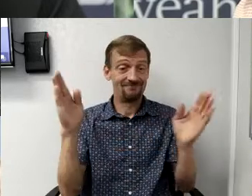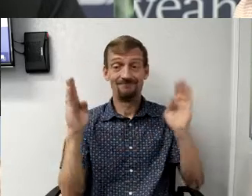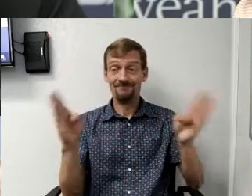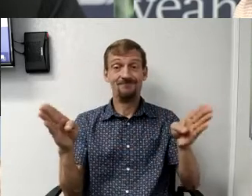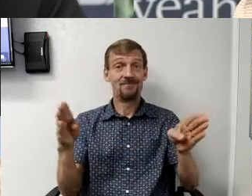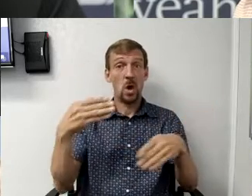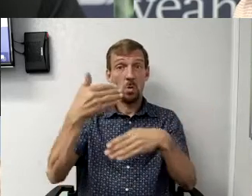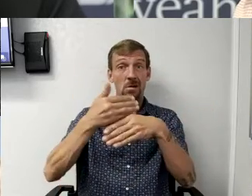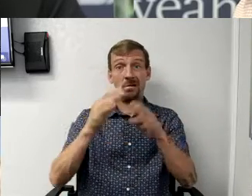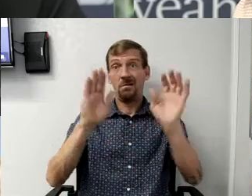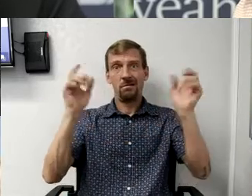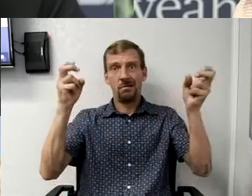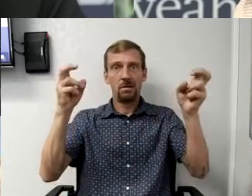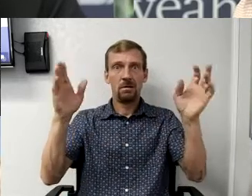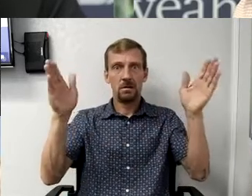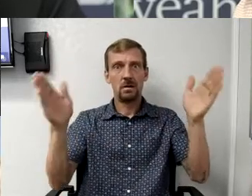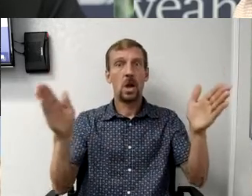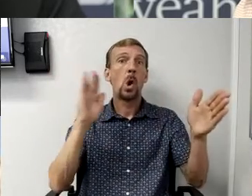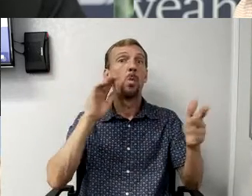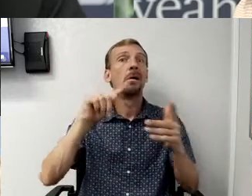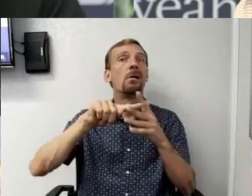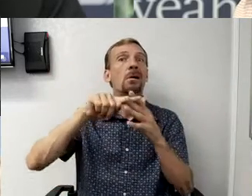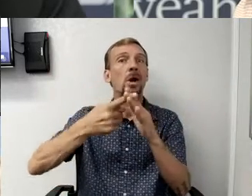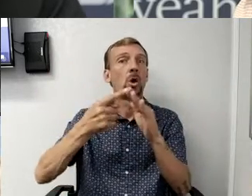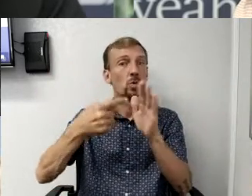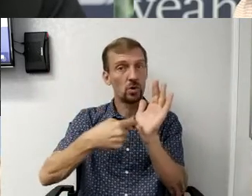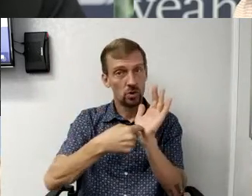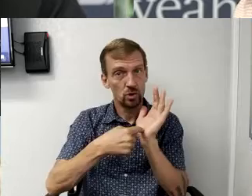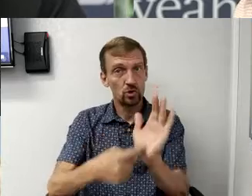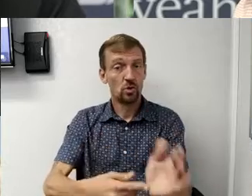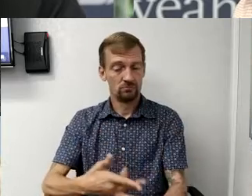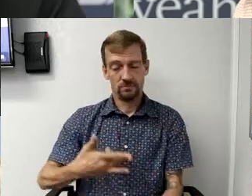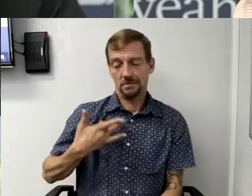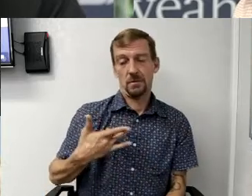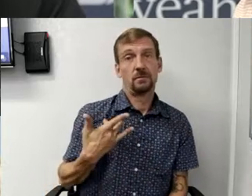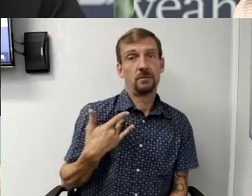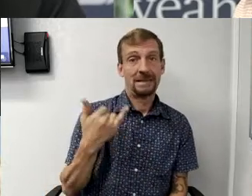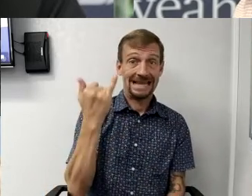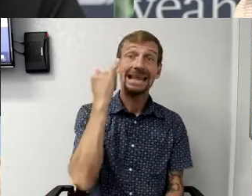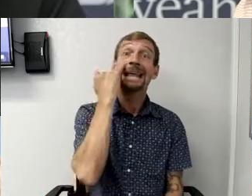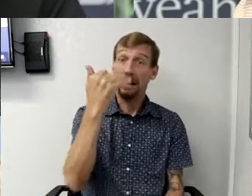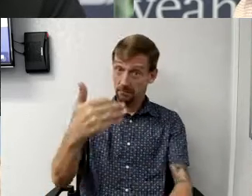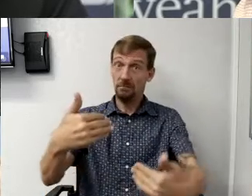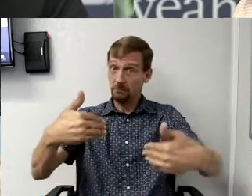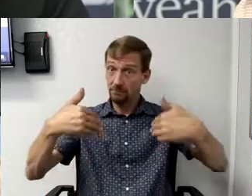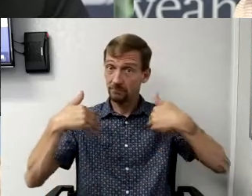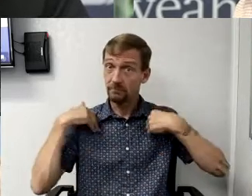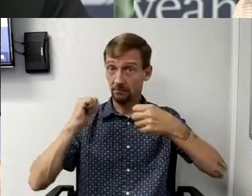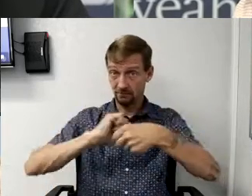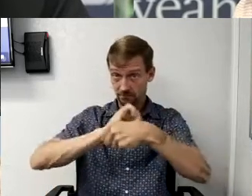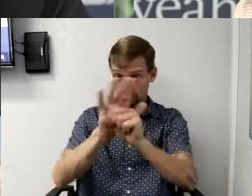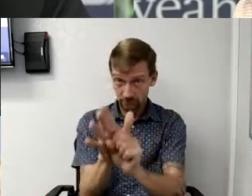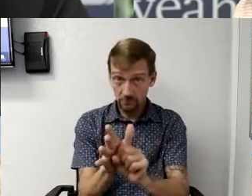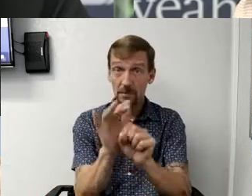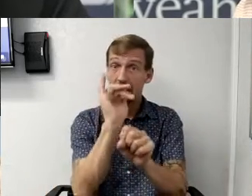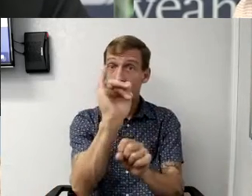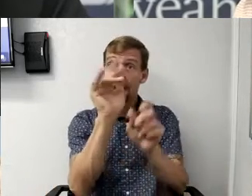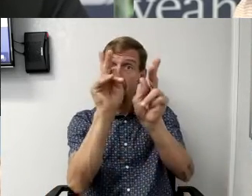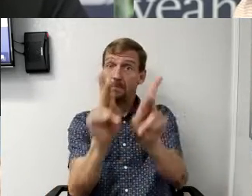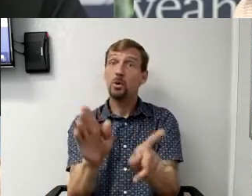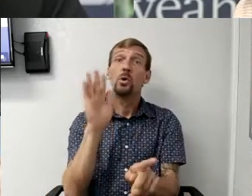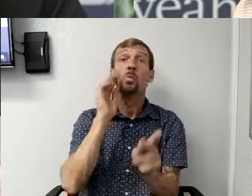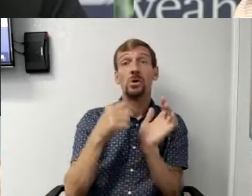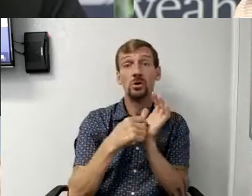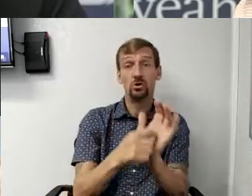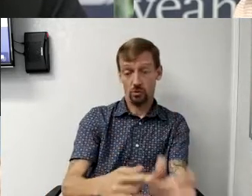she would have started showing symptoms if she would have been exposed at the time that person was